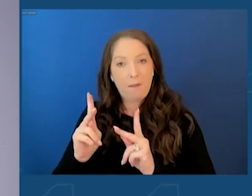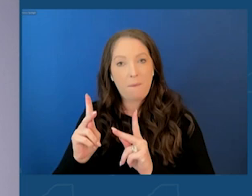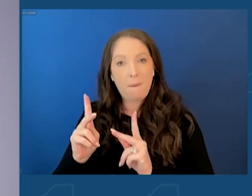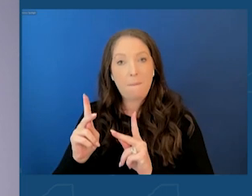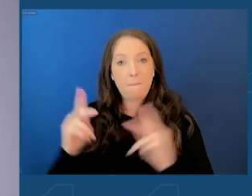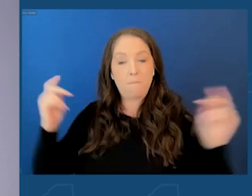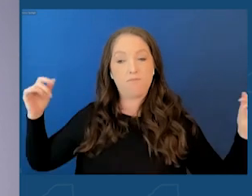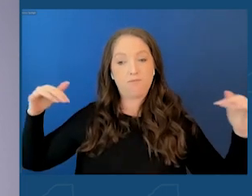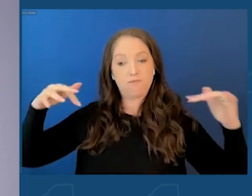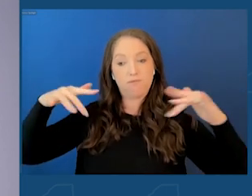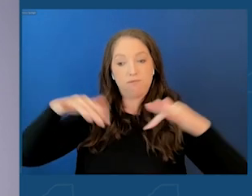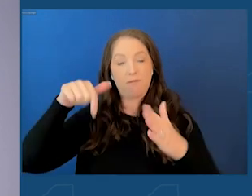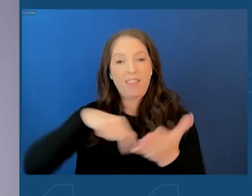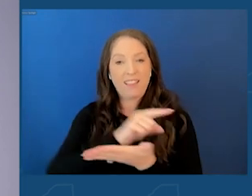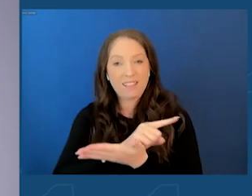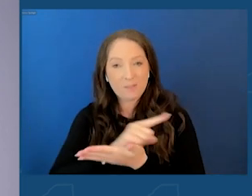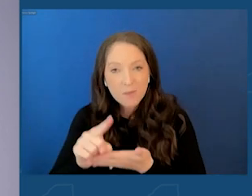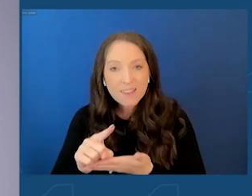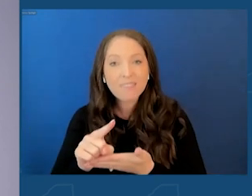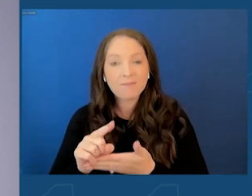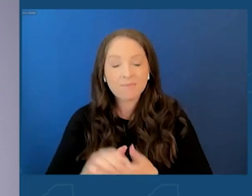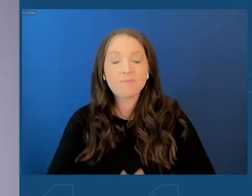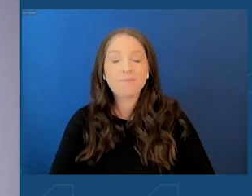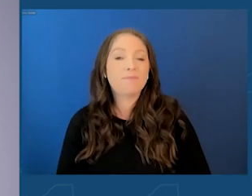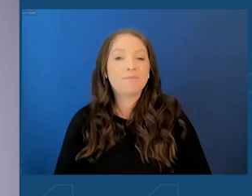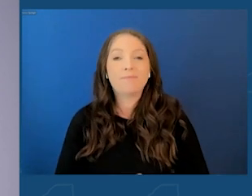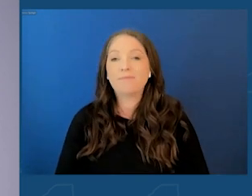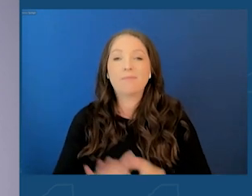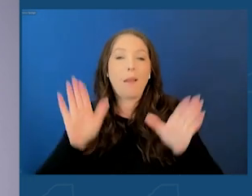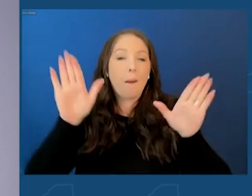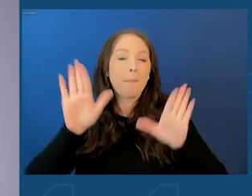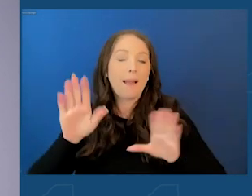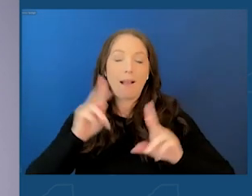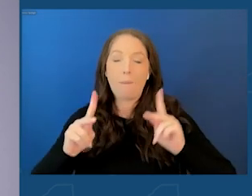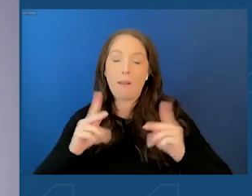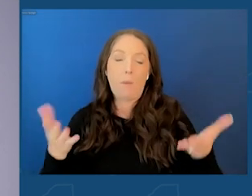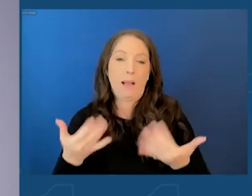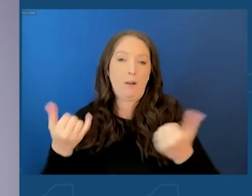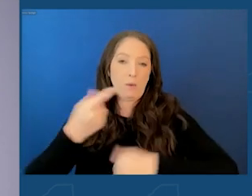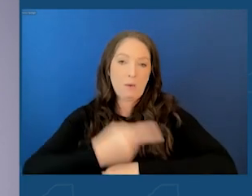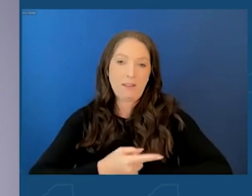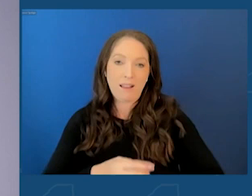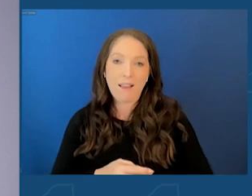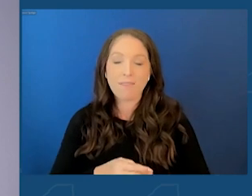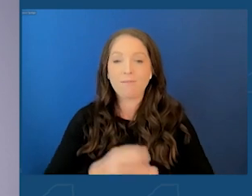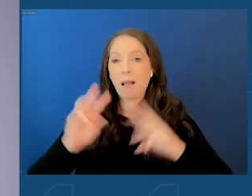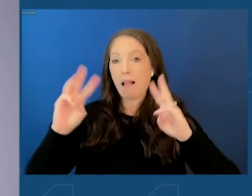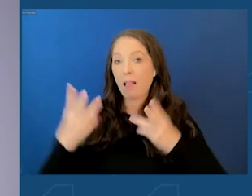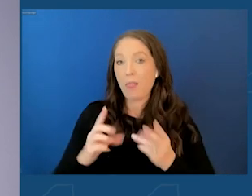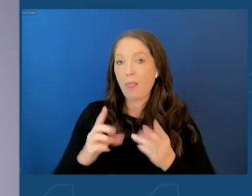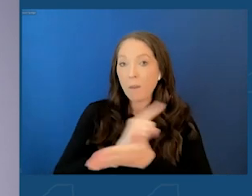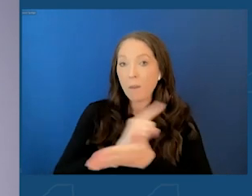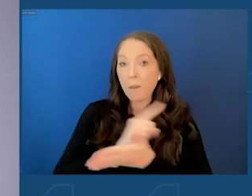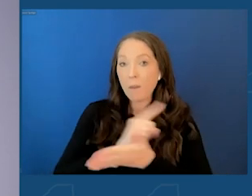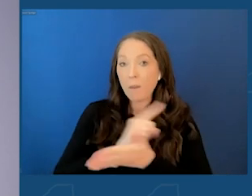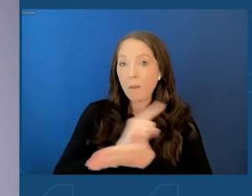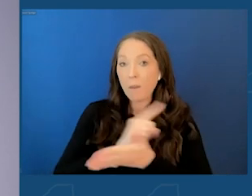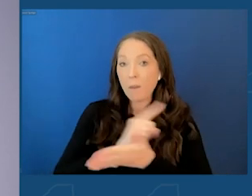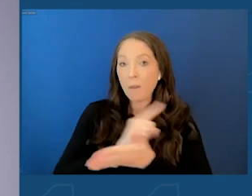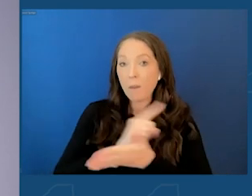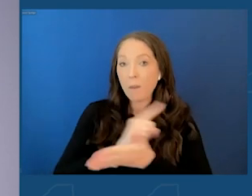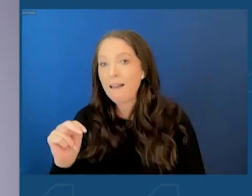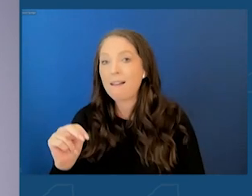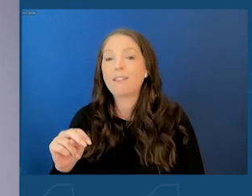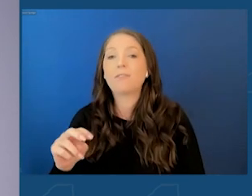particular week, this convergence of brilliance from around the planet. With Climate Week, it's United Nations General Assembly, and of course the